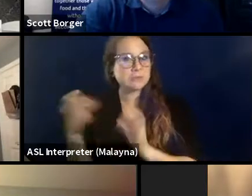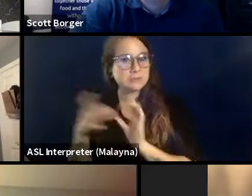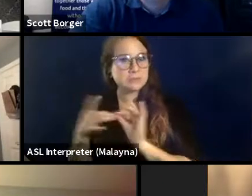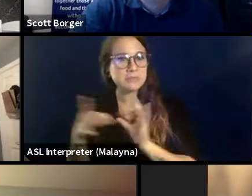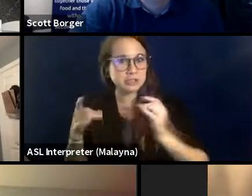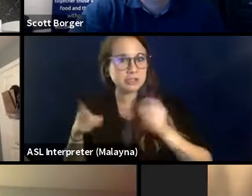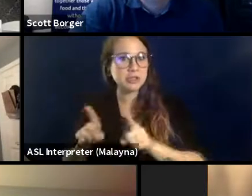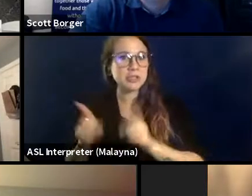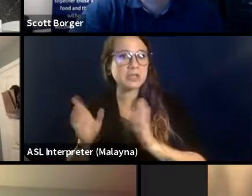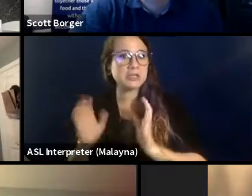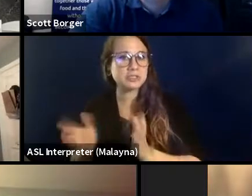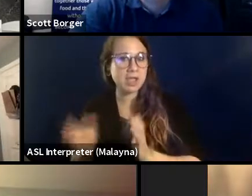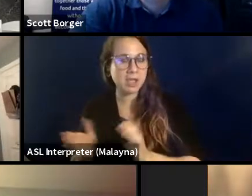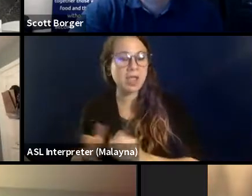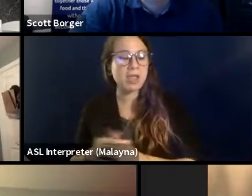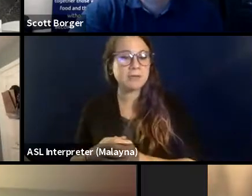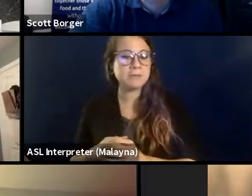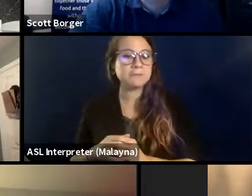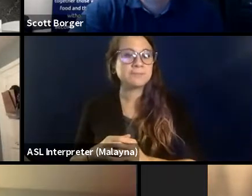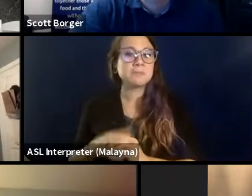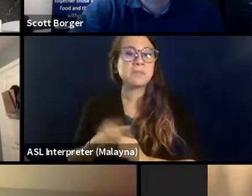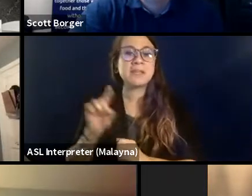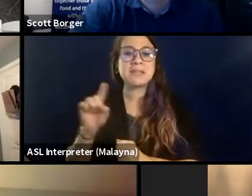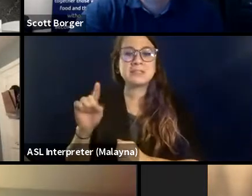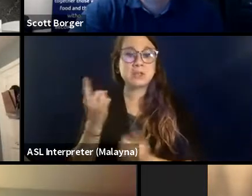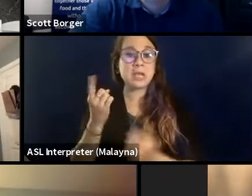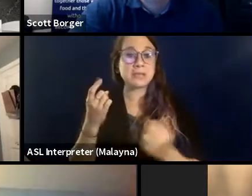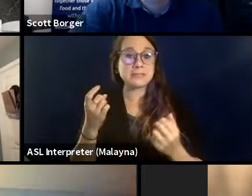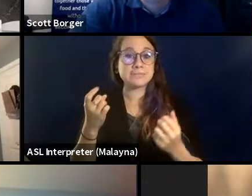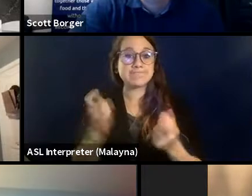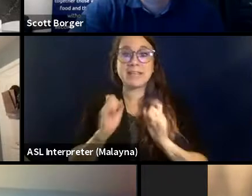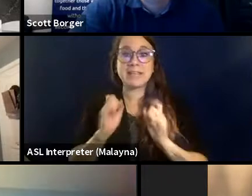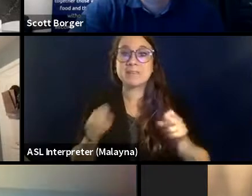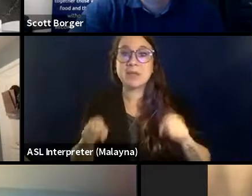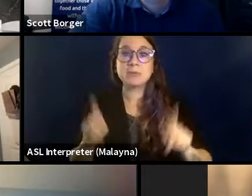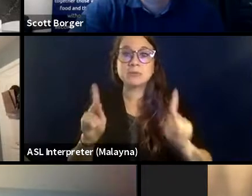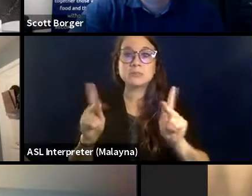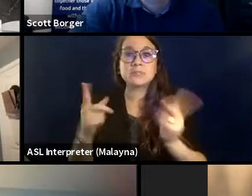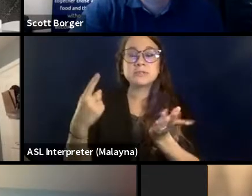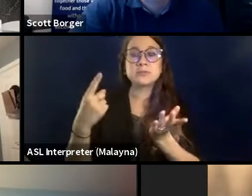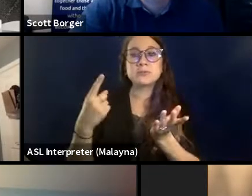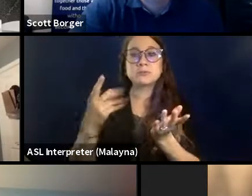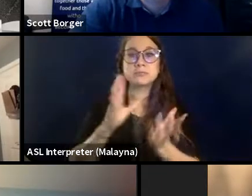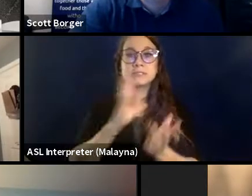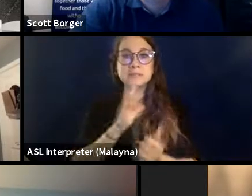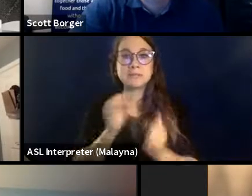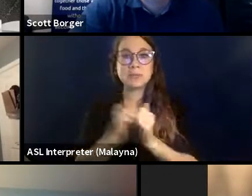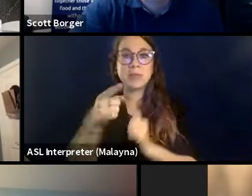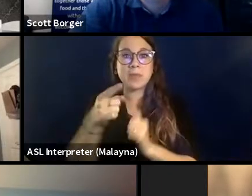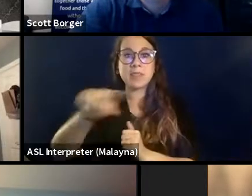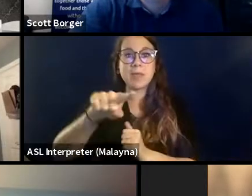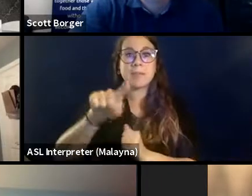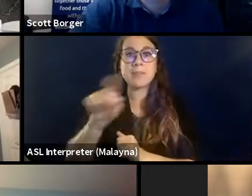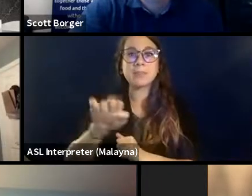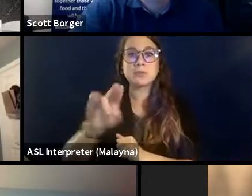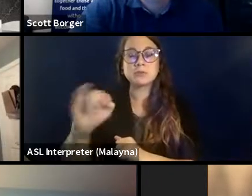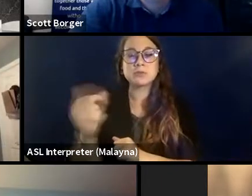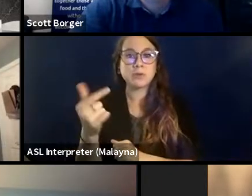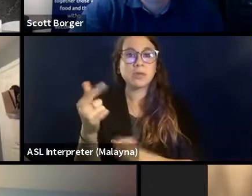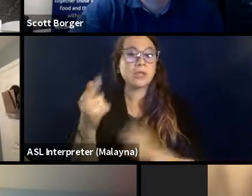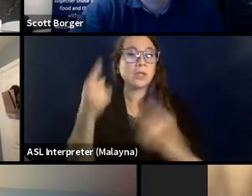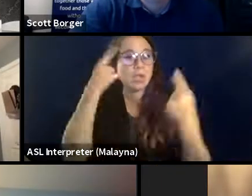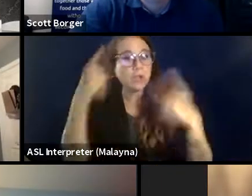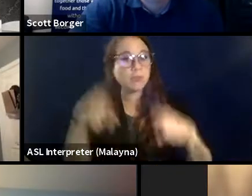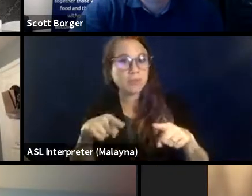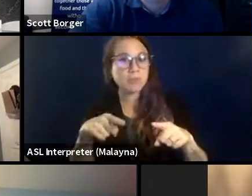meeting tonight. And this just gives us an opportunity to speak with them about their settlement agreement, come to the table and reach an agreement